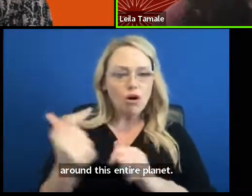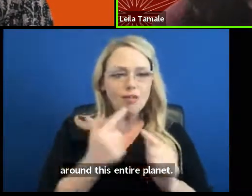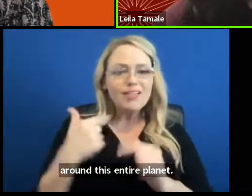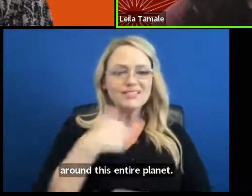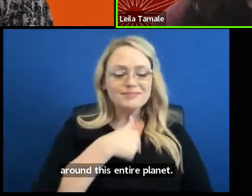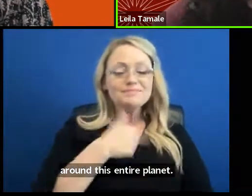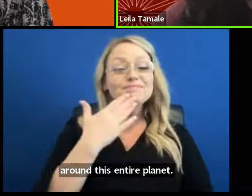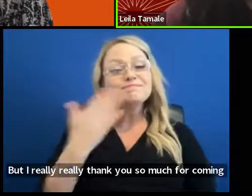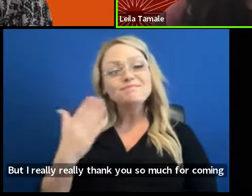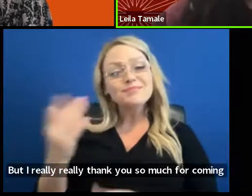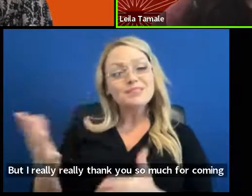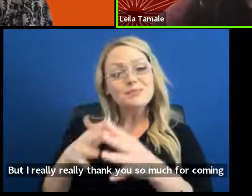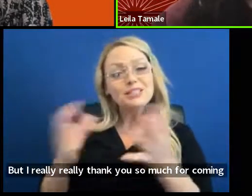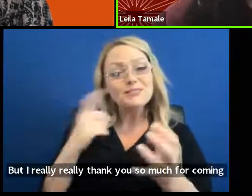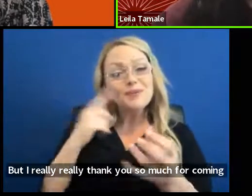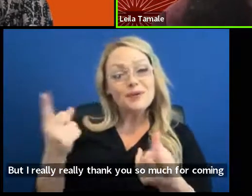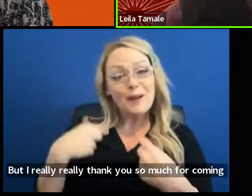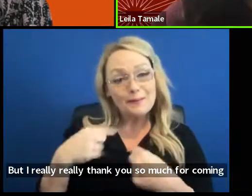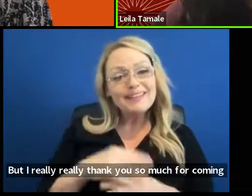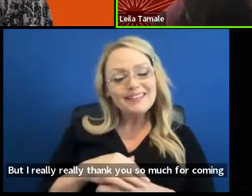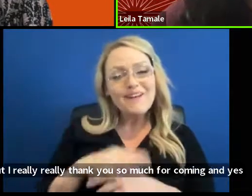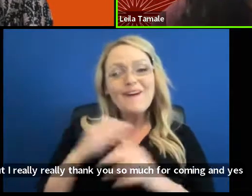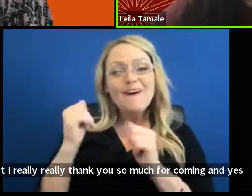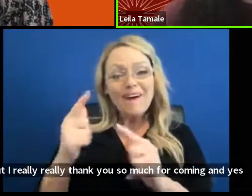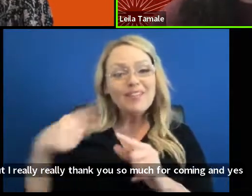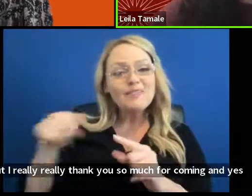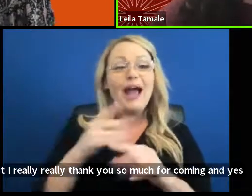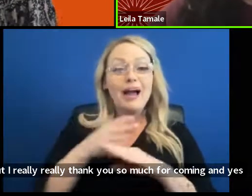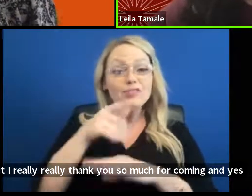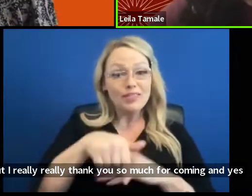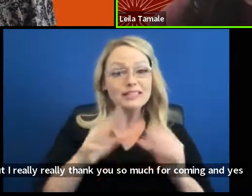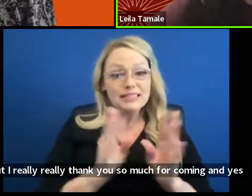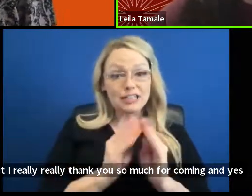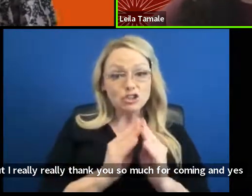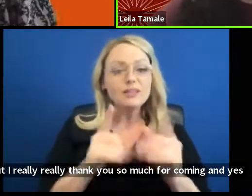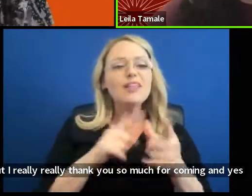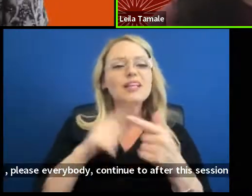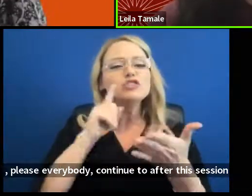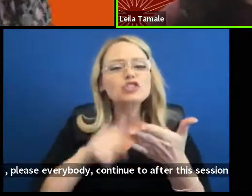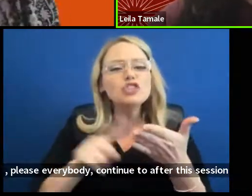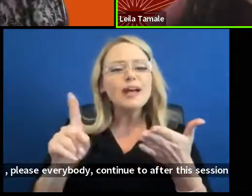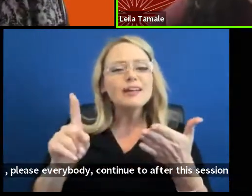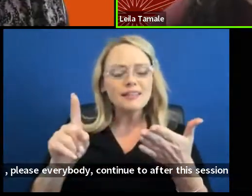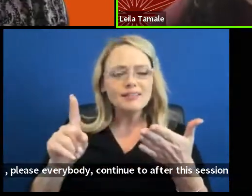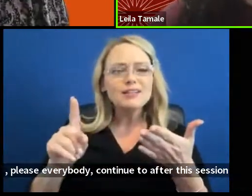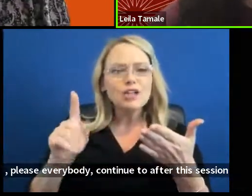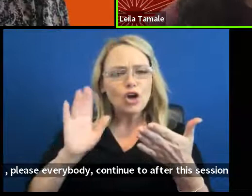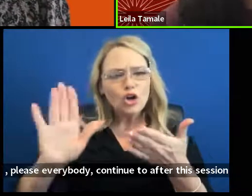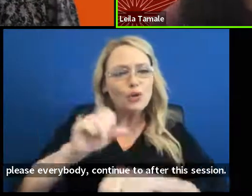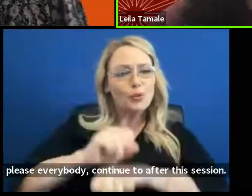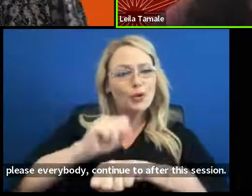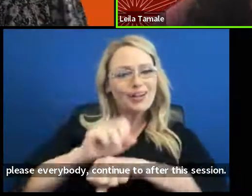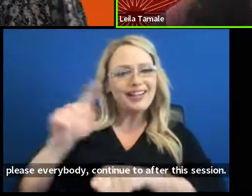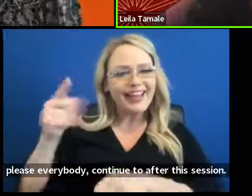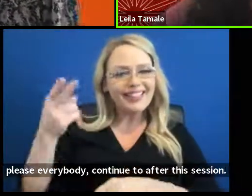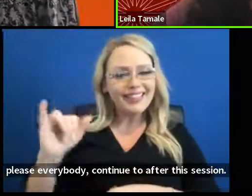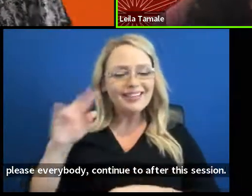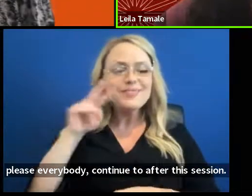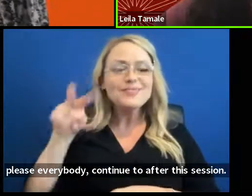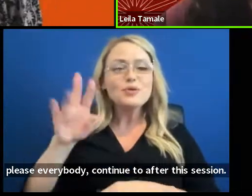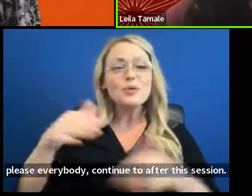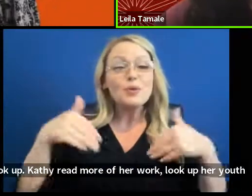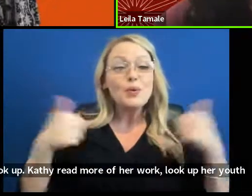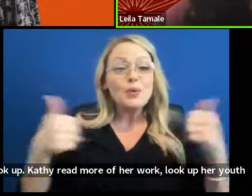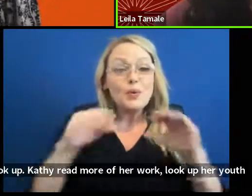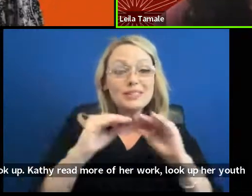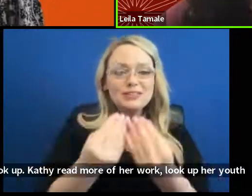please, everybody, continue to, after this session, look up Kathy, read more of her work, look up her youth organization, and